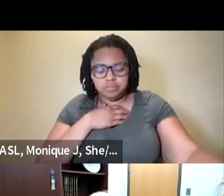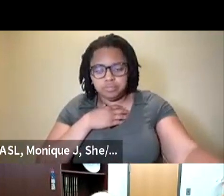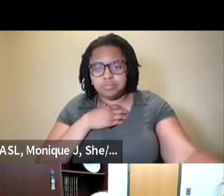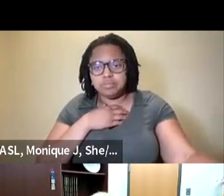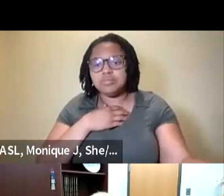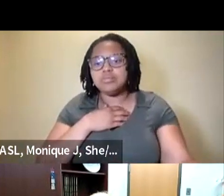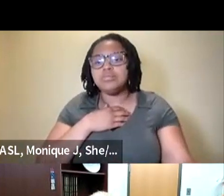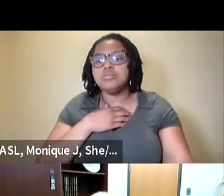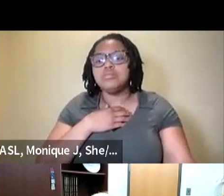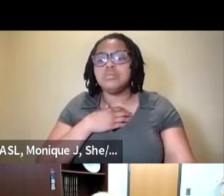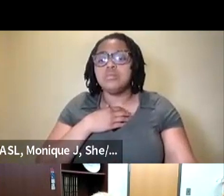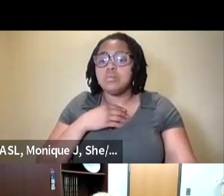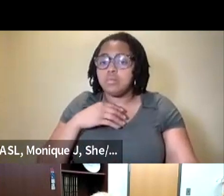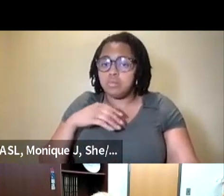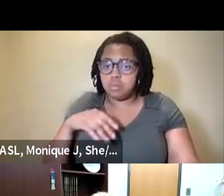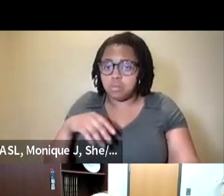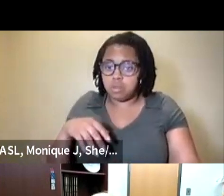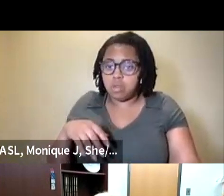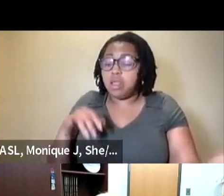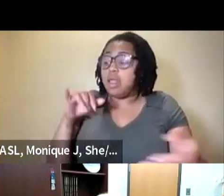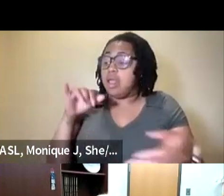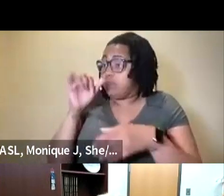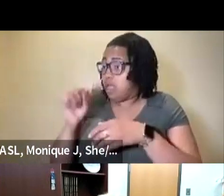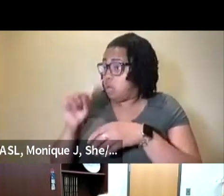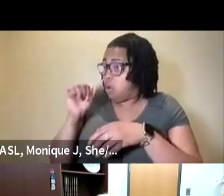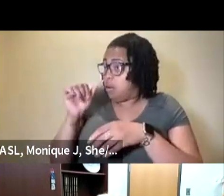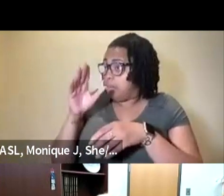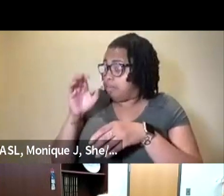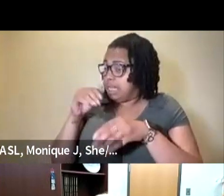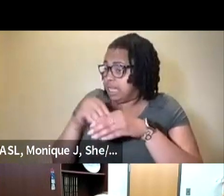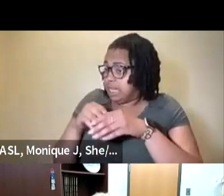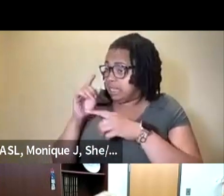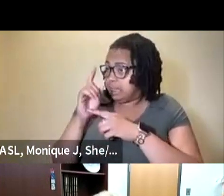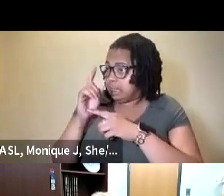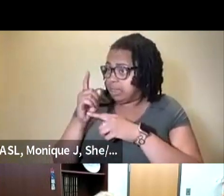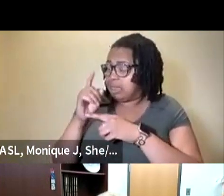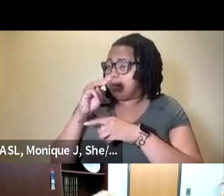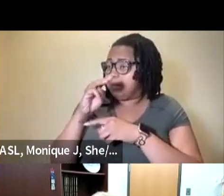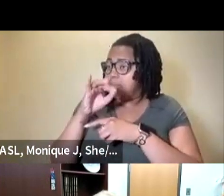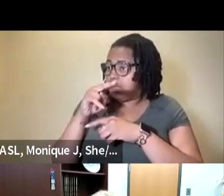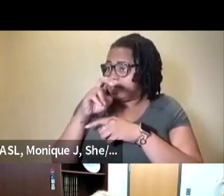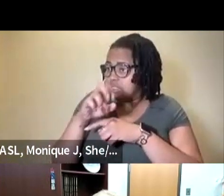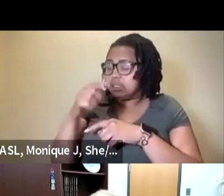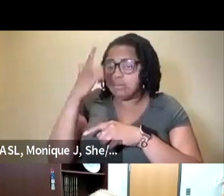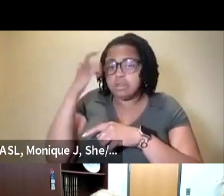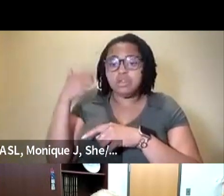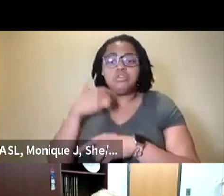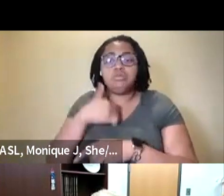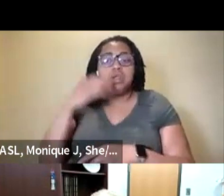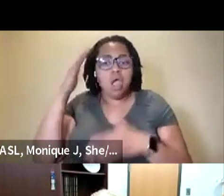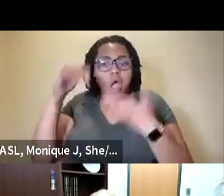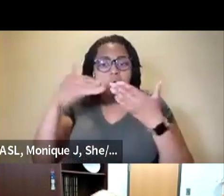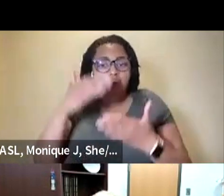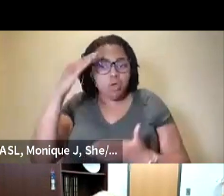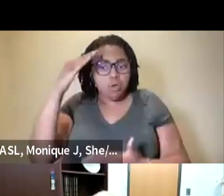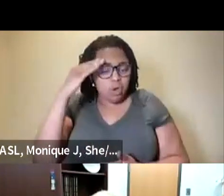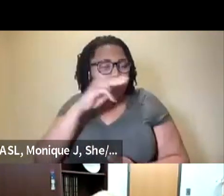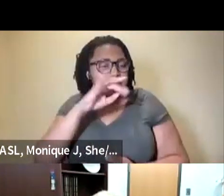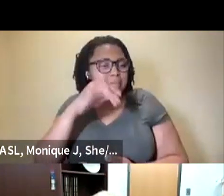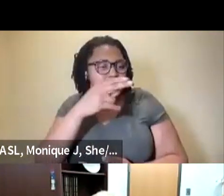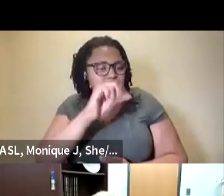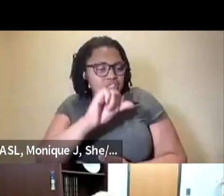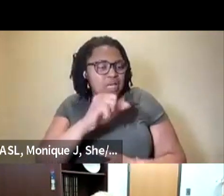That will not be in the minutes because we all know Misha makes no mistakes. What mistake? Yeah,